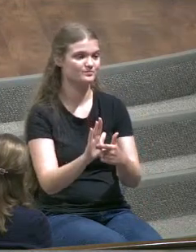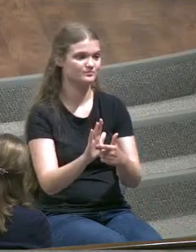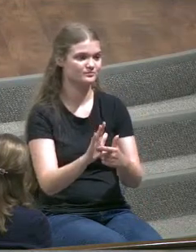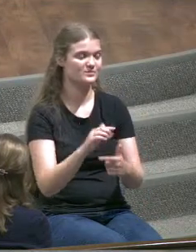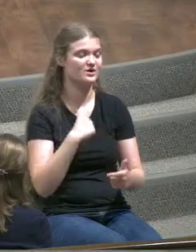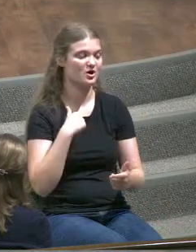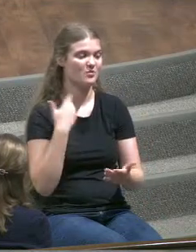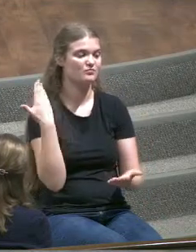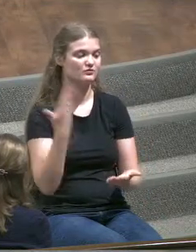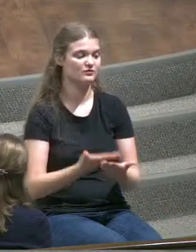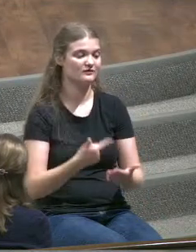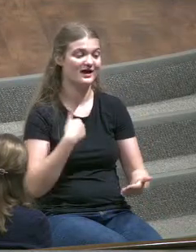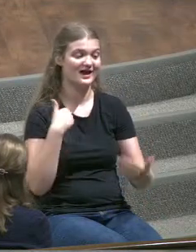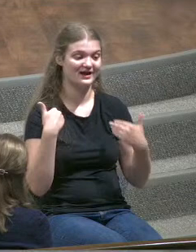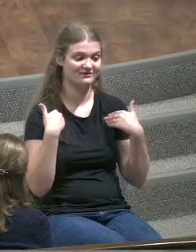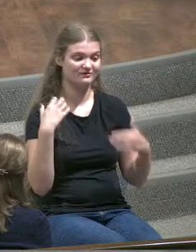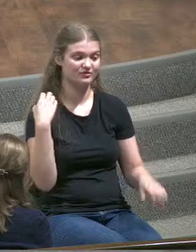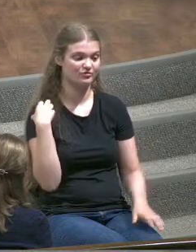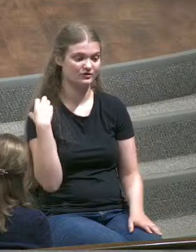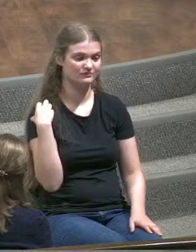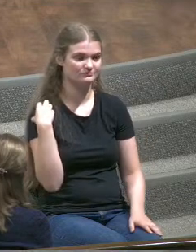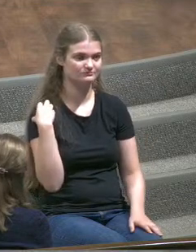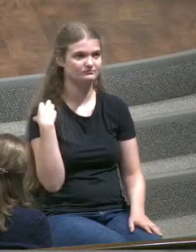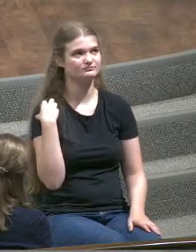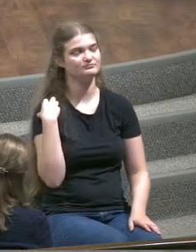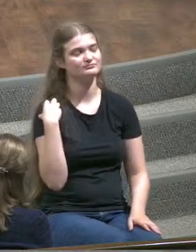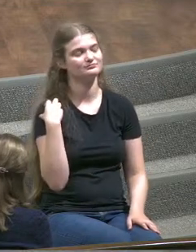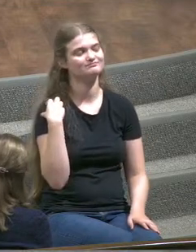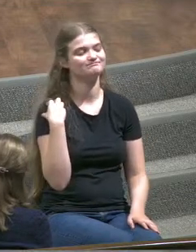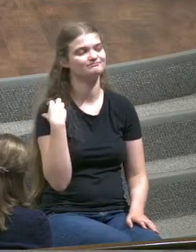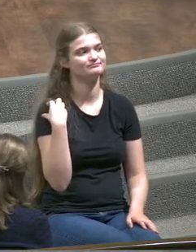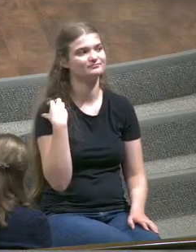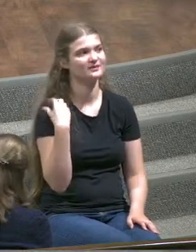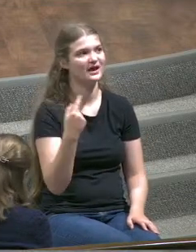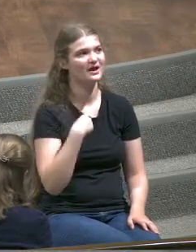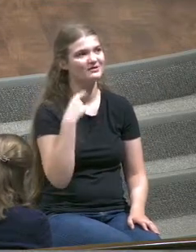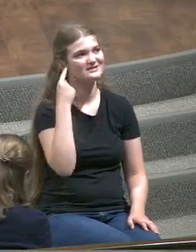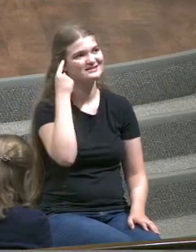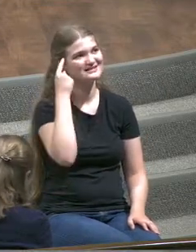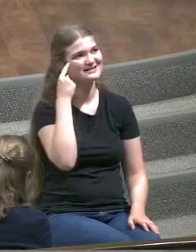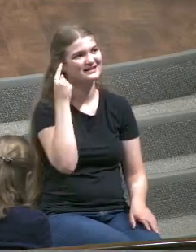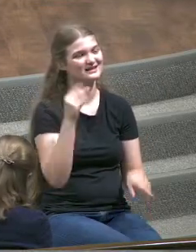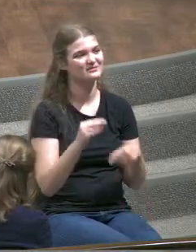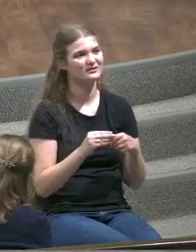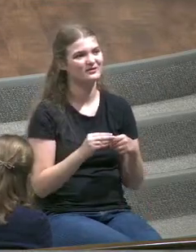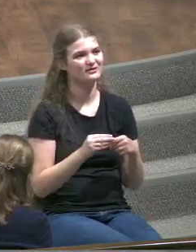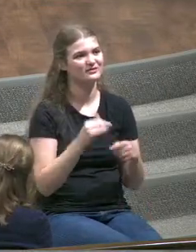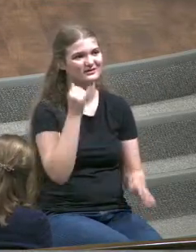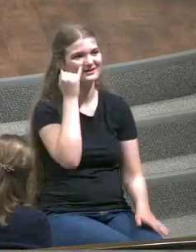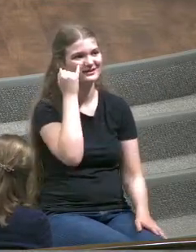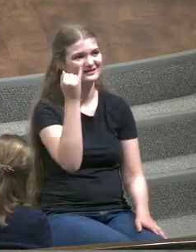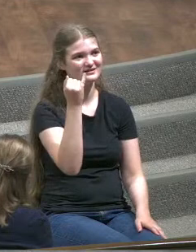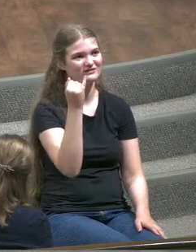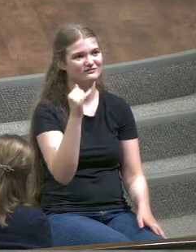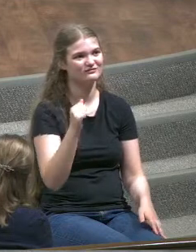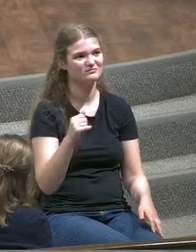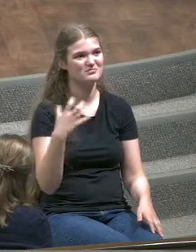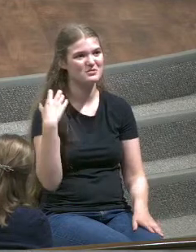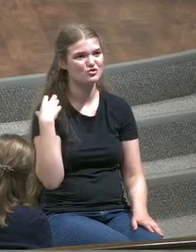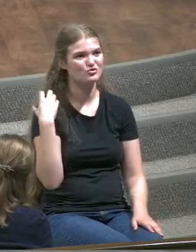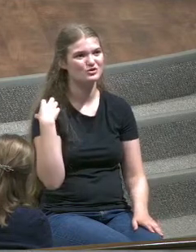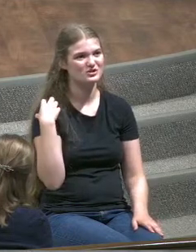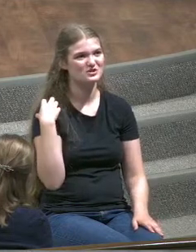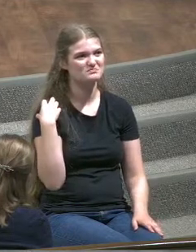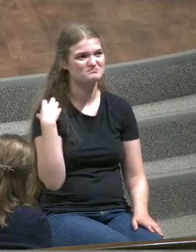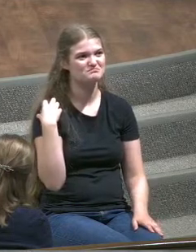that I have that authority. You know, I was thinking about the concept of authority